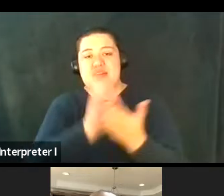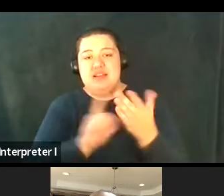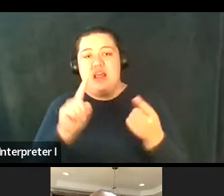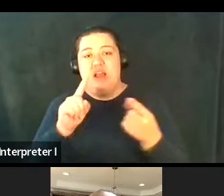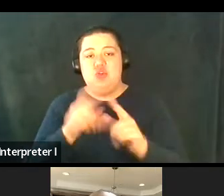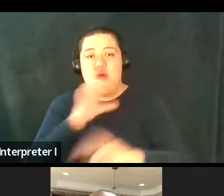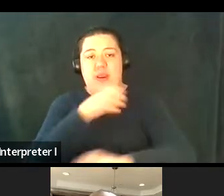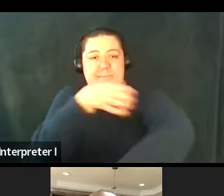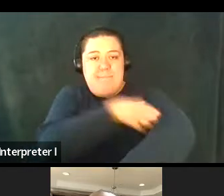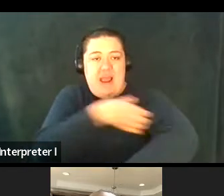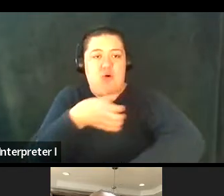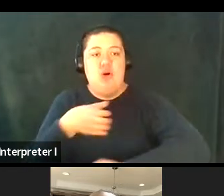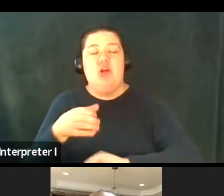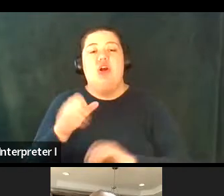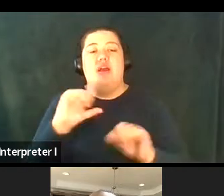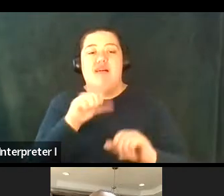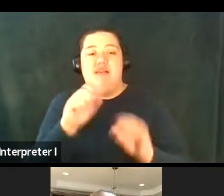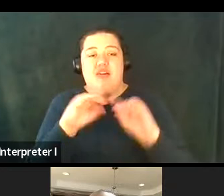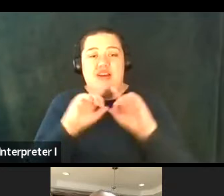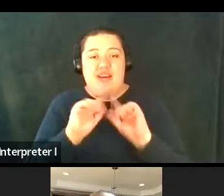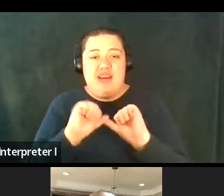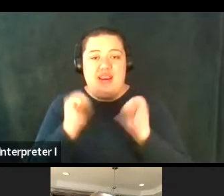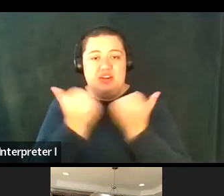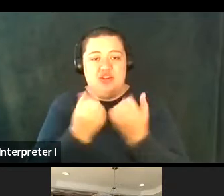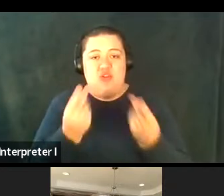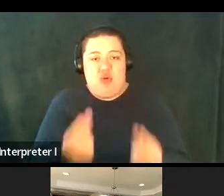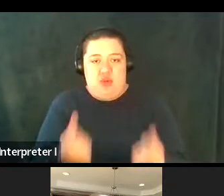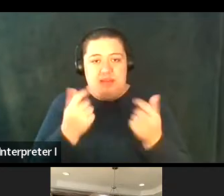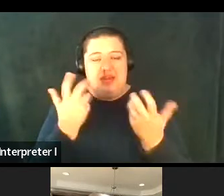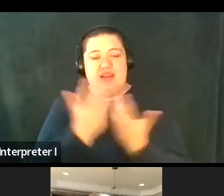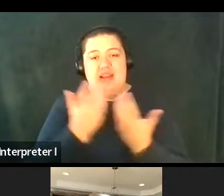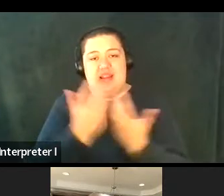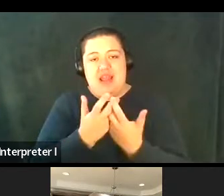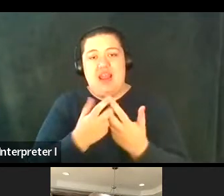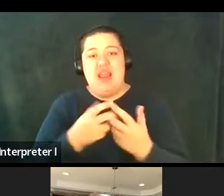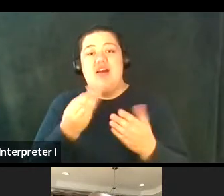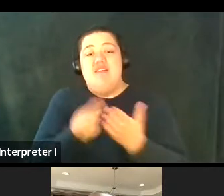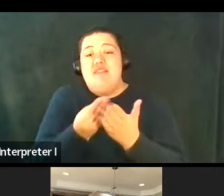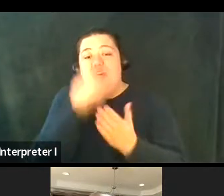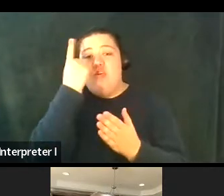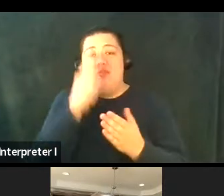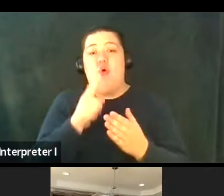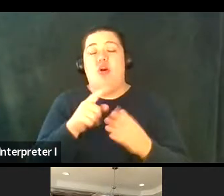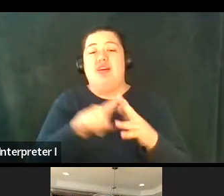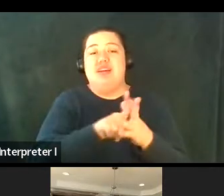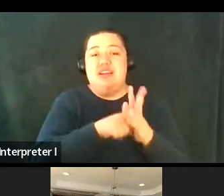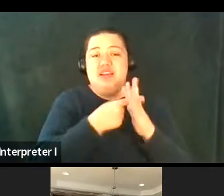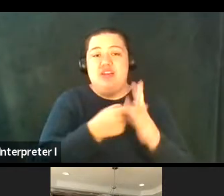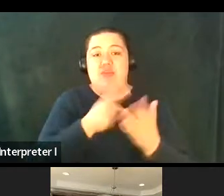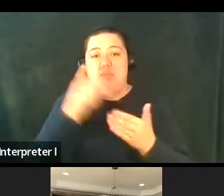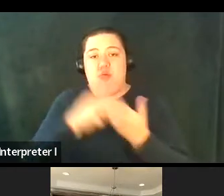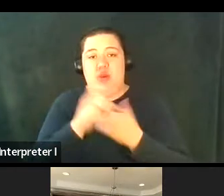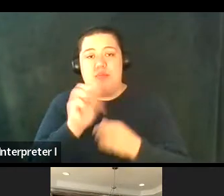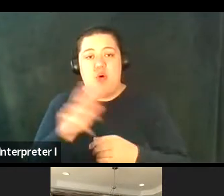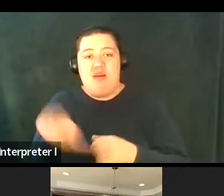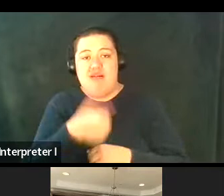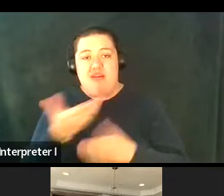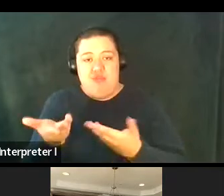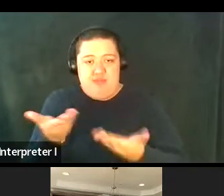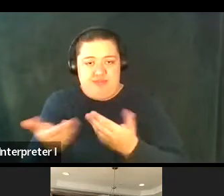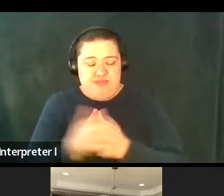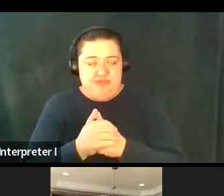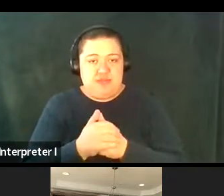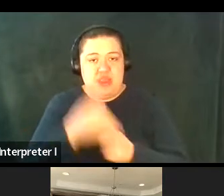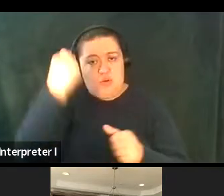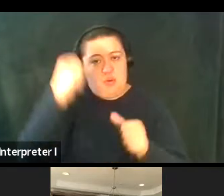other related agencies to rapidly allocate funds for initiatives, programs, or other goods. As a reminder